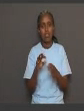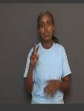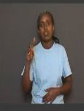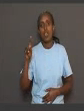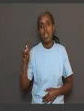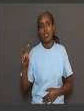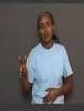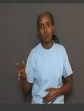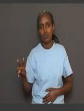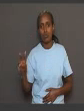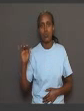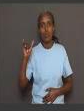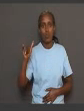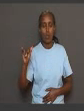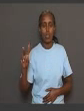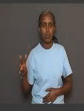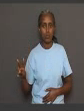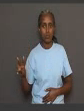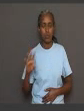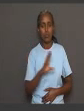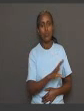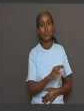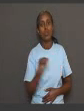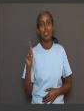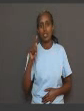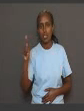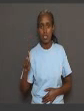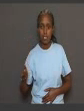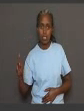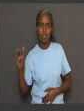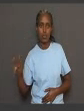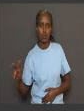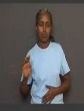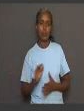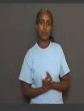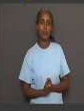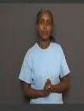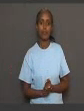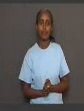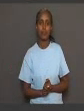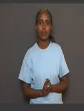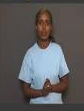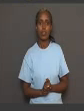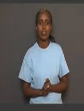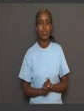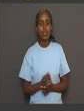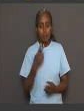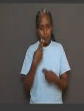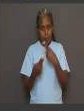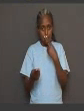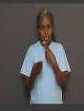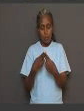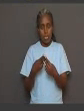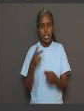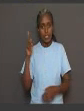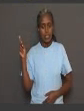x2, y2, and z2. If we multiply